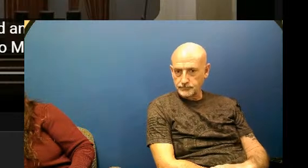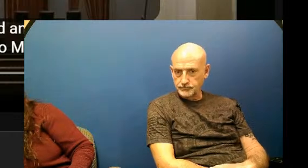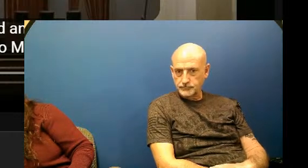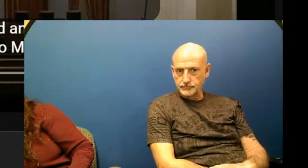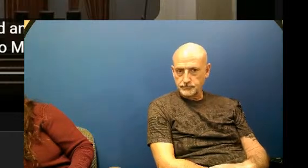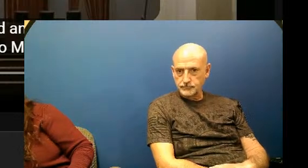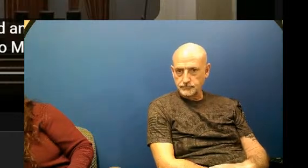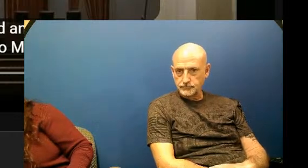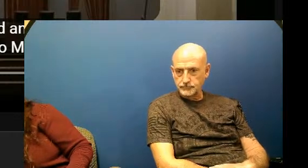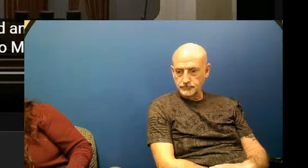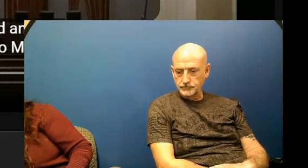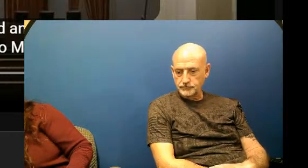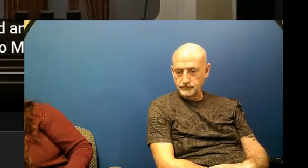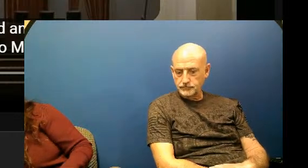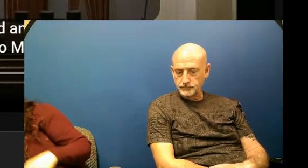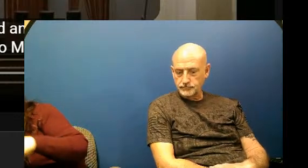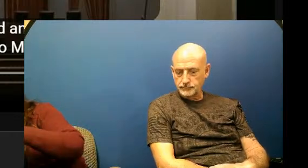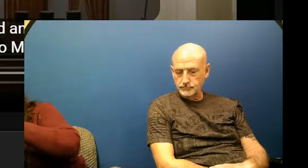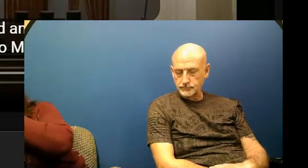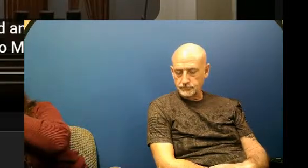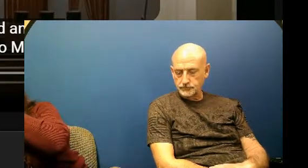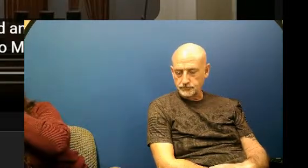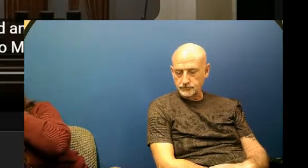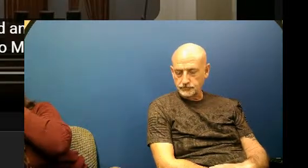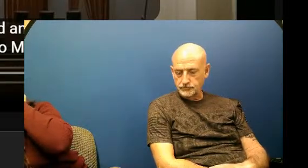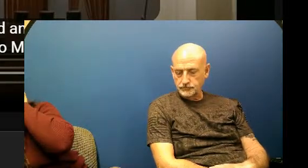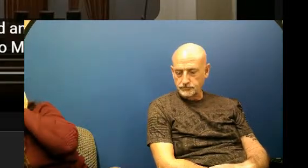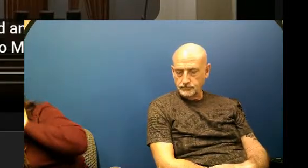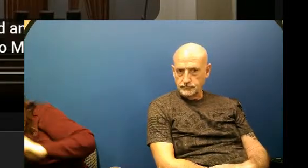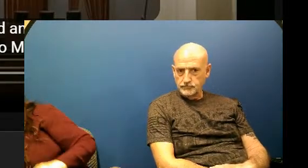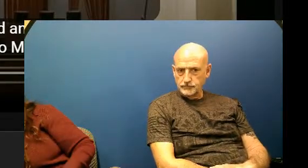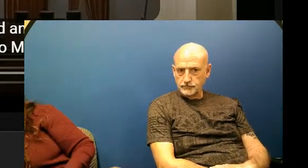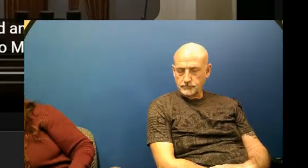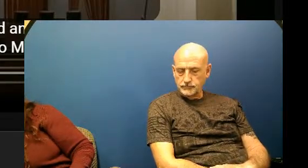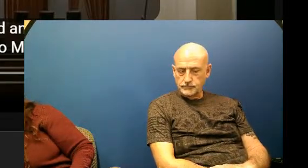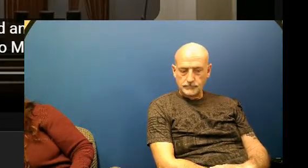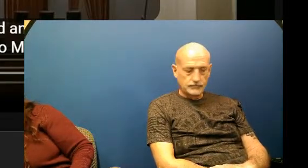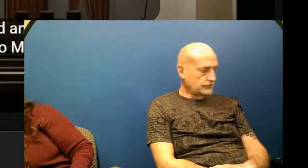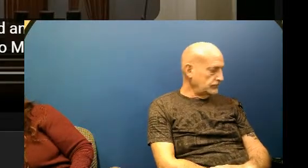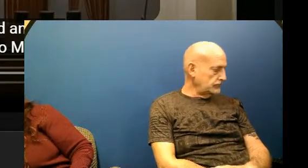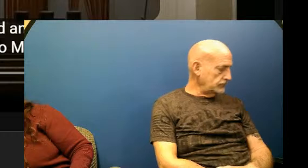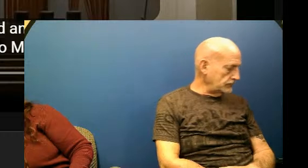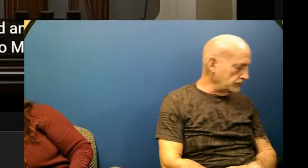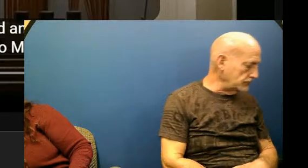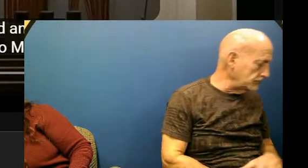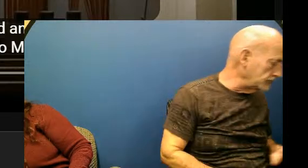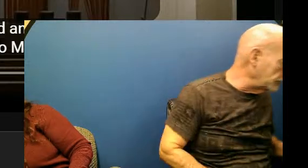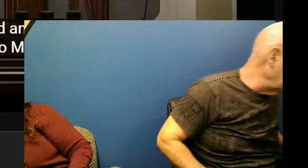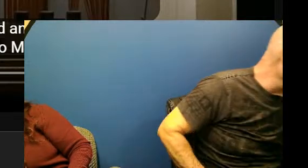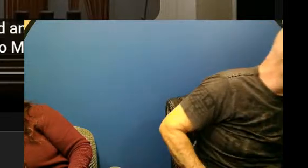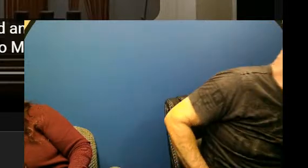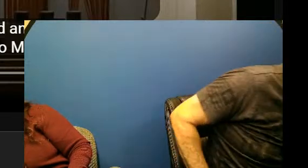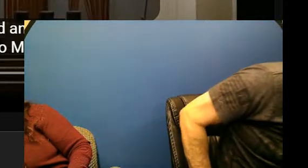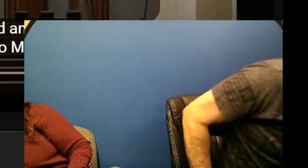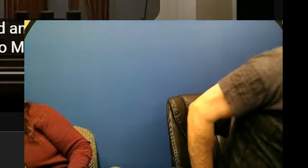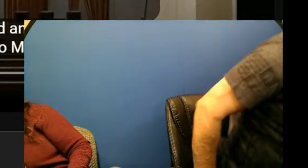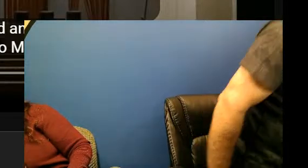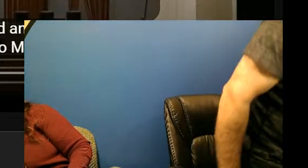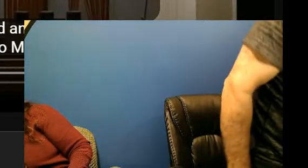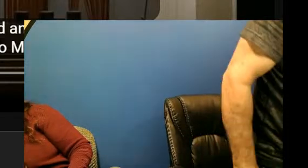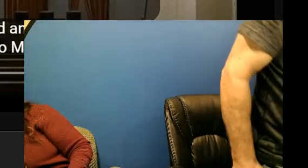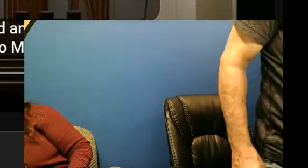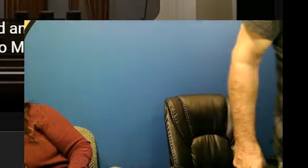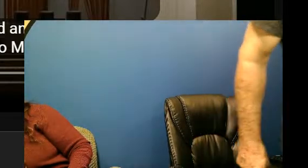the covert content manipulation side. Do you think that's a compelling interest or not? Forget about